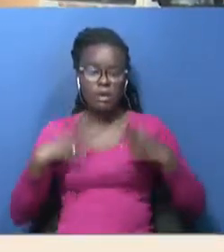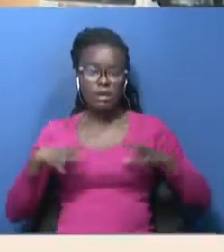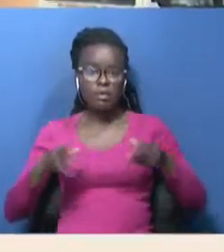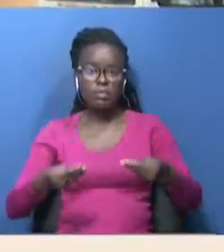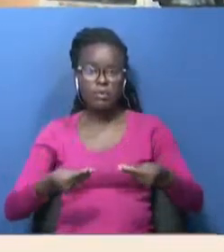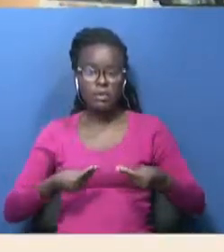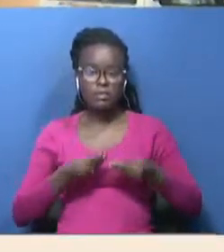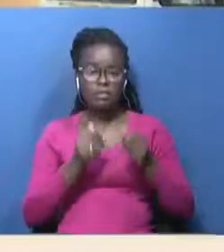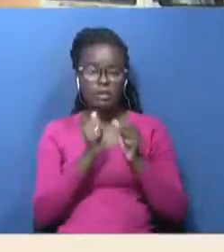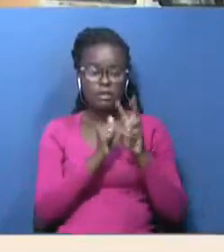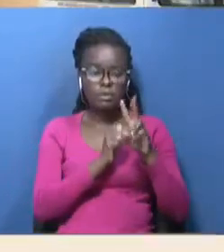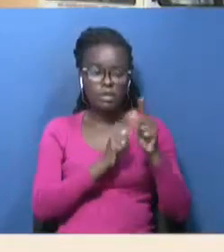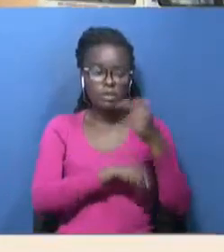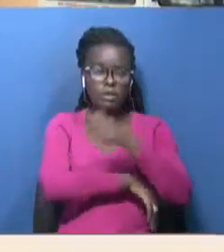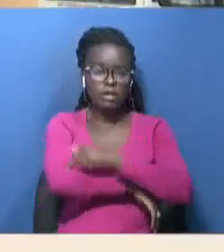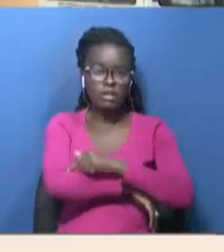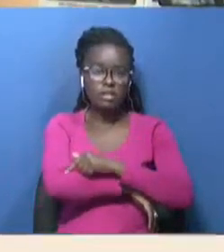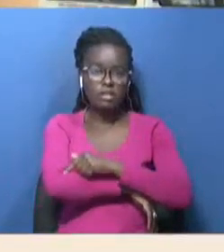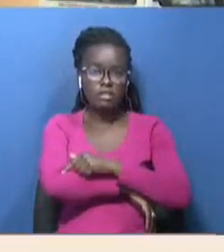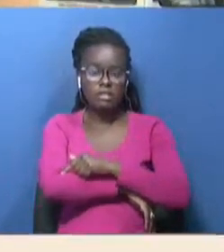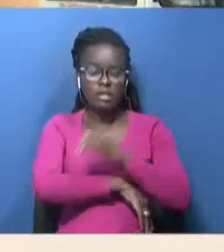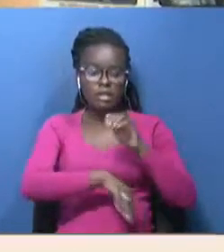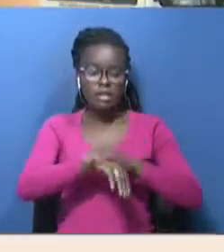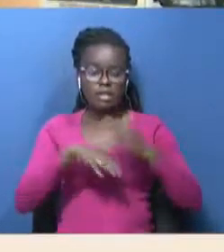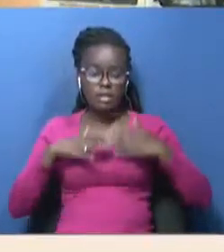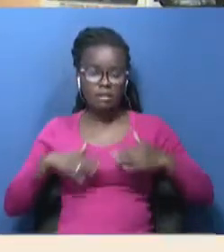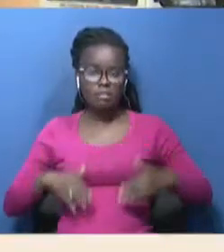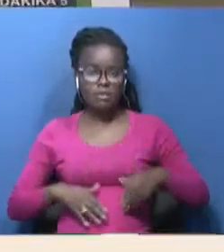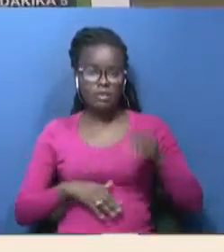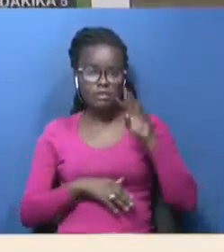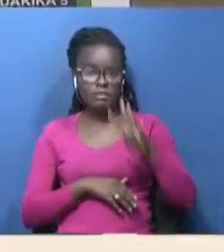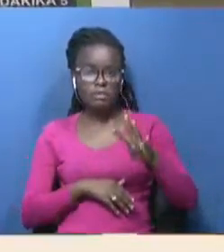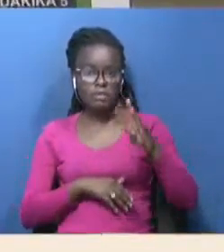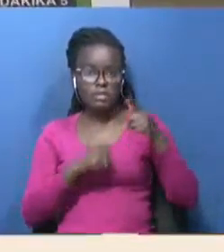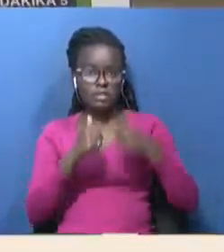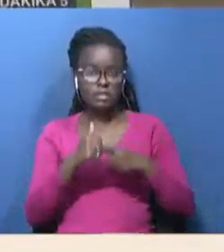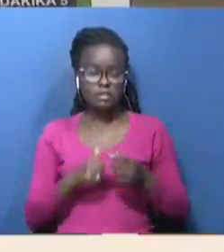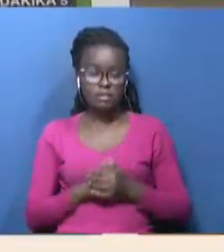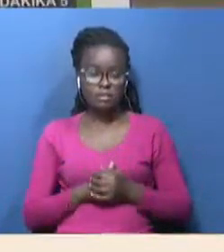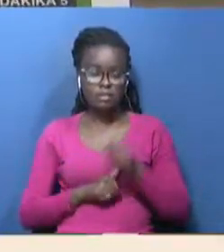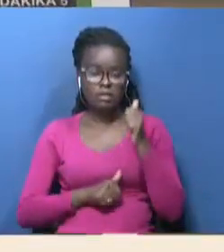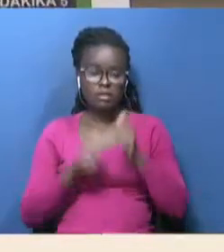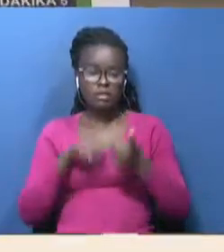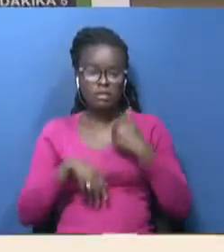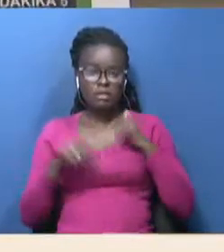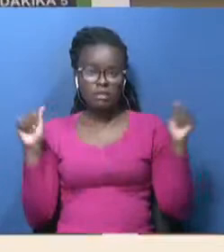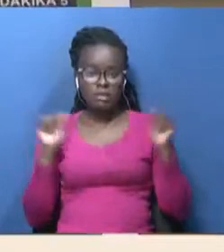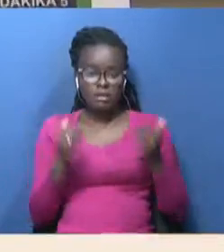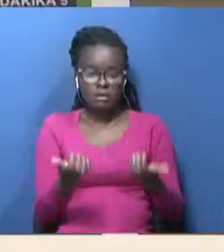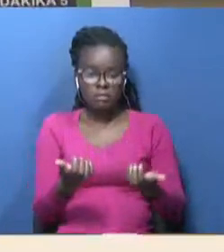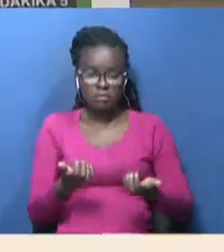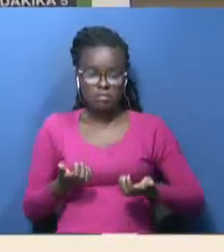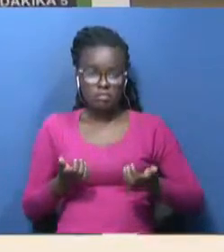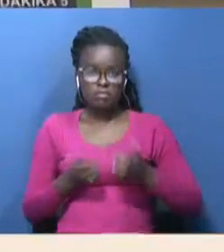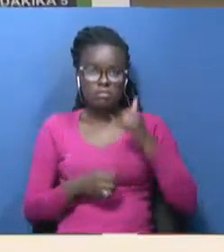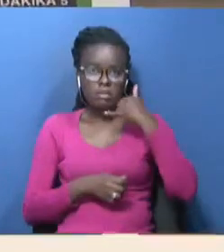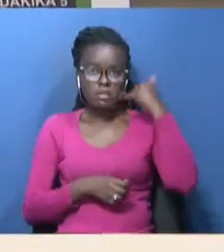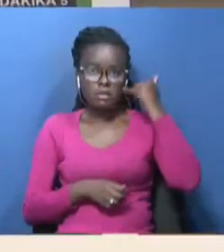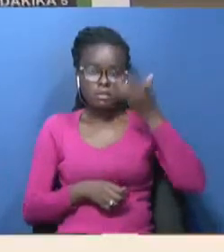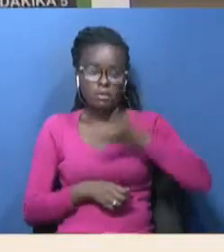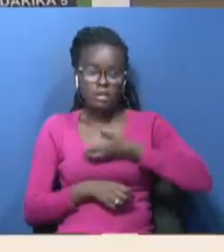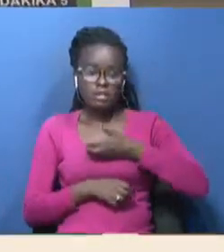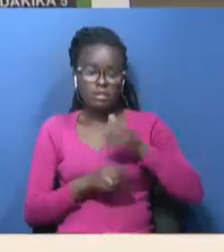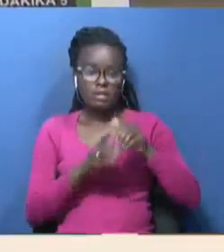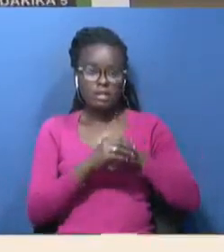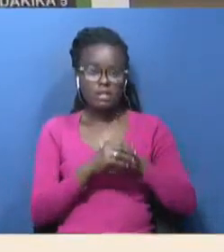thikũ 21 gũkũrana na kuoya mĩrĩ 46 iria ikoretwo mocarĩ-inĩ ya Muthubari wa Naikuru kwa ihinda